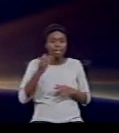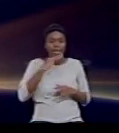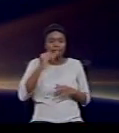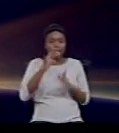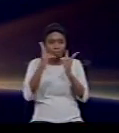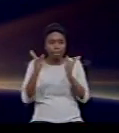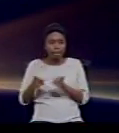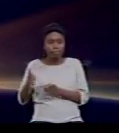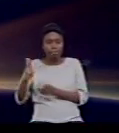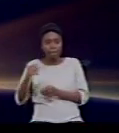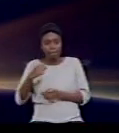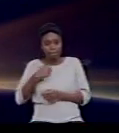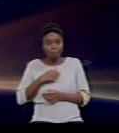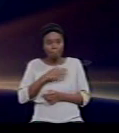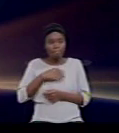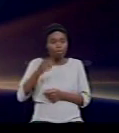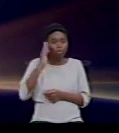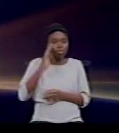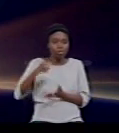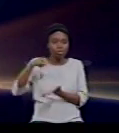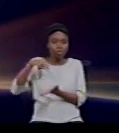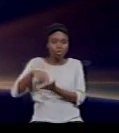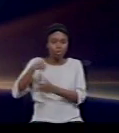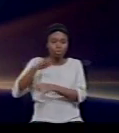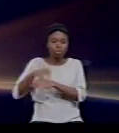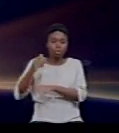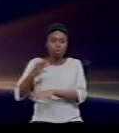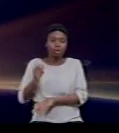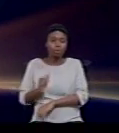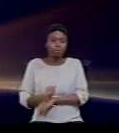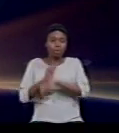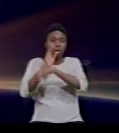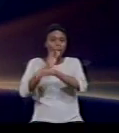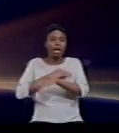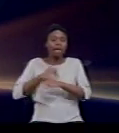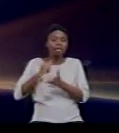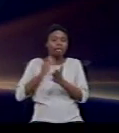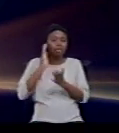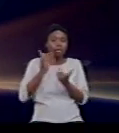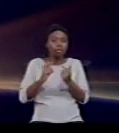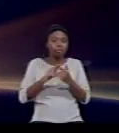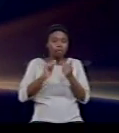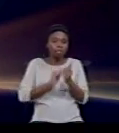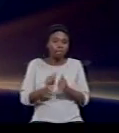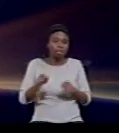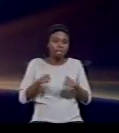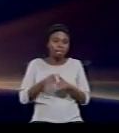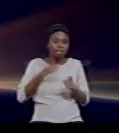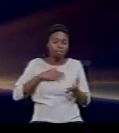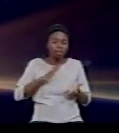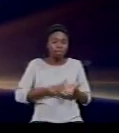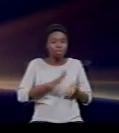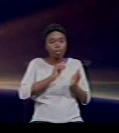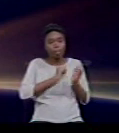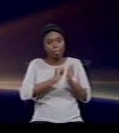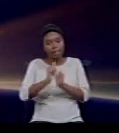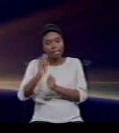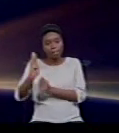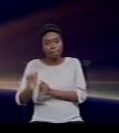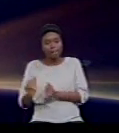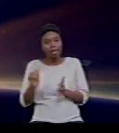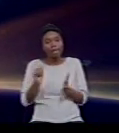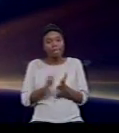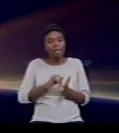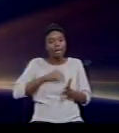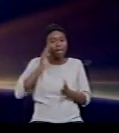is a place by me, and thou shalt stand upon a rock. And it shall come to pass, while my glory